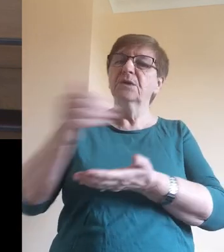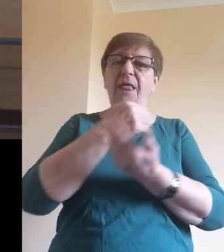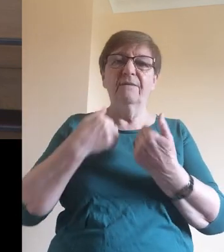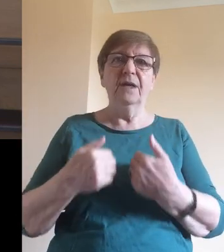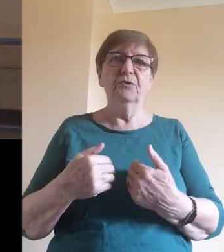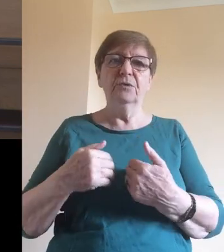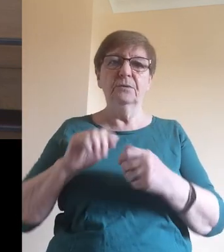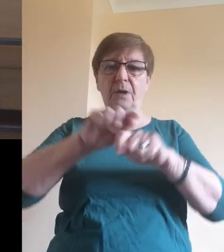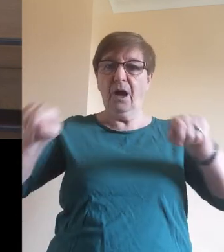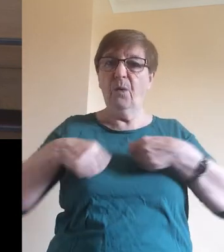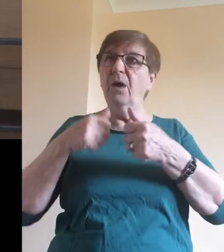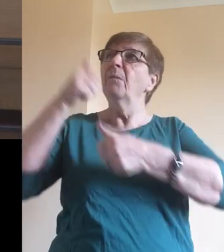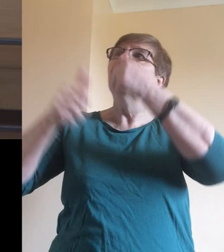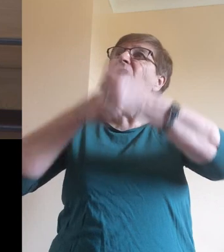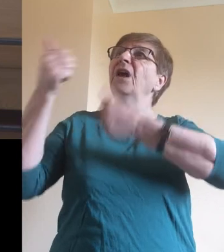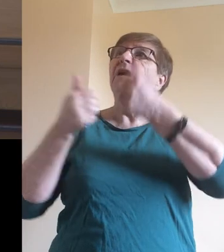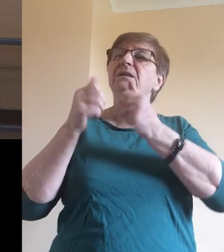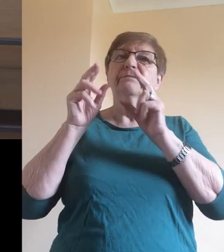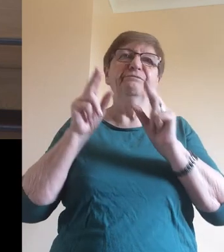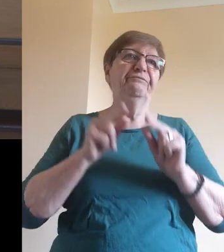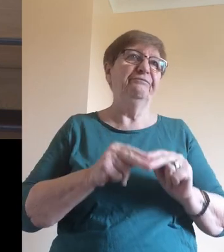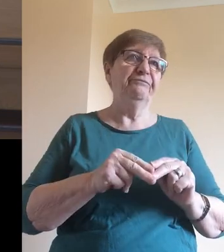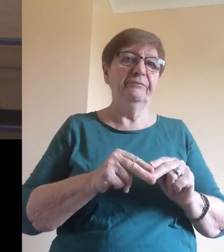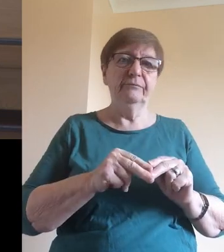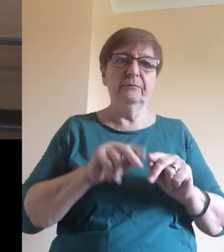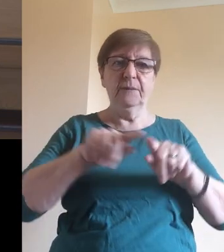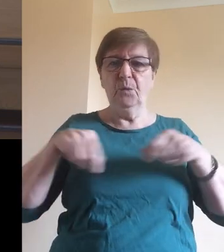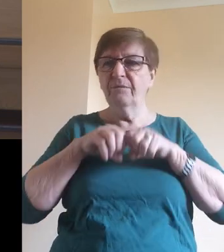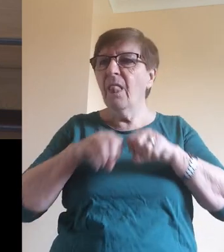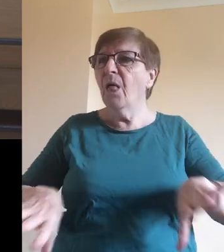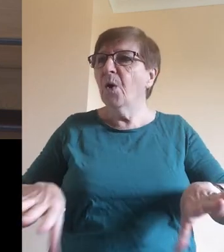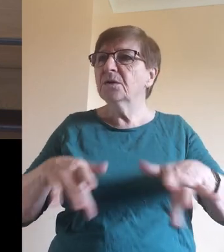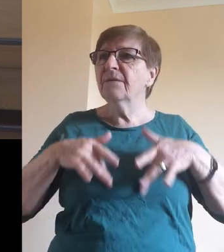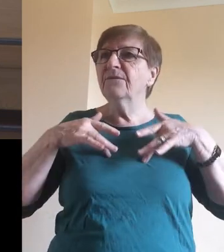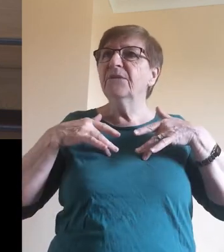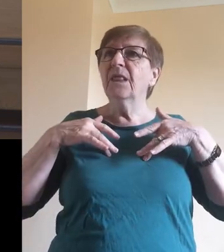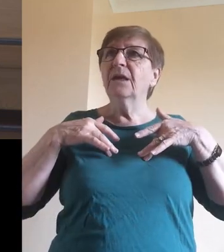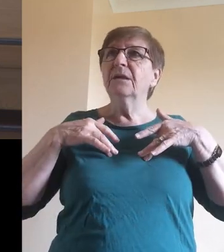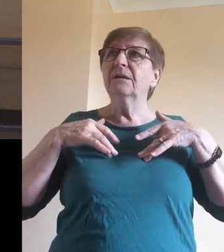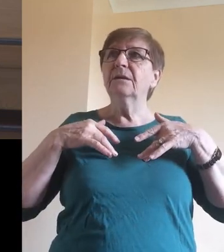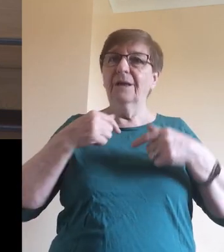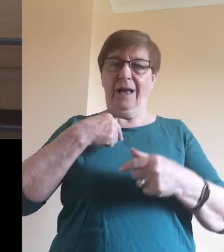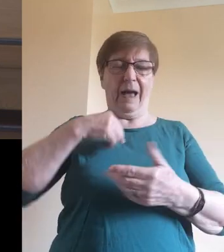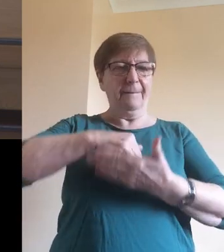when our praise has been muted, when we have lost the sense of being part of your family,